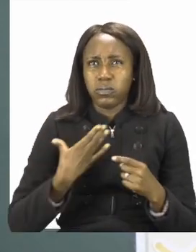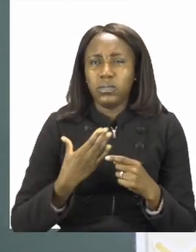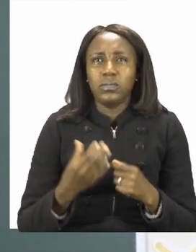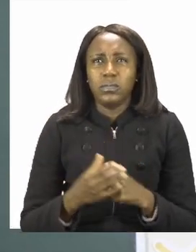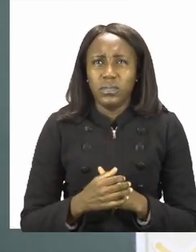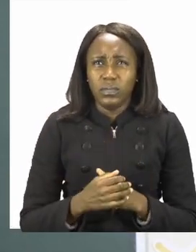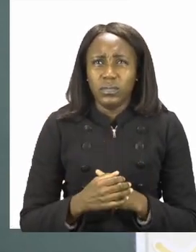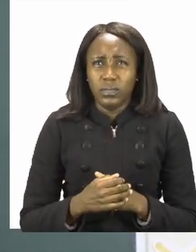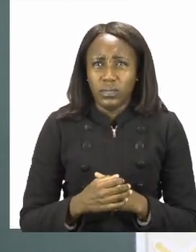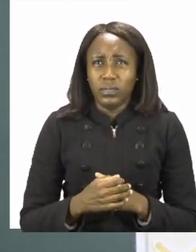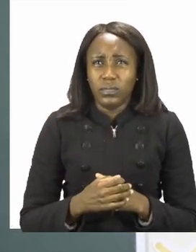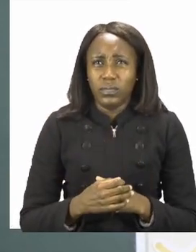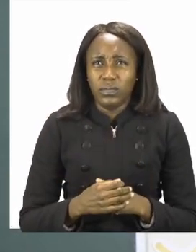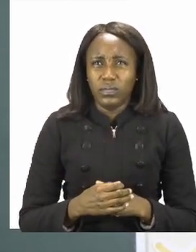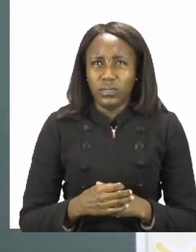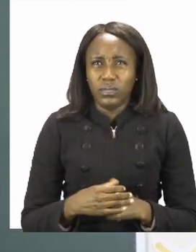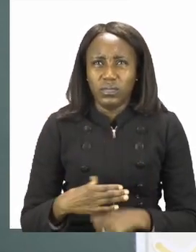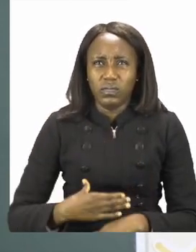angry.